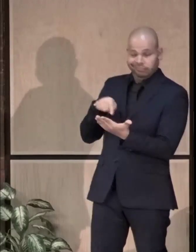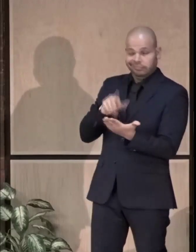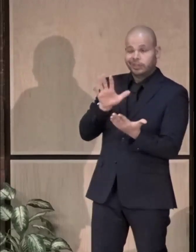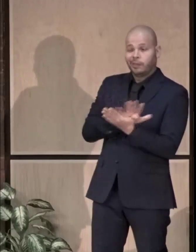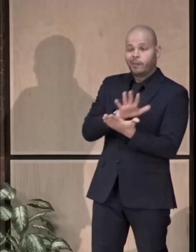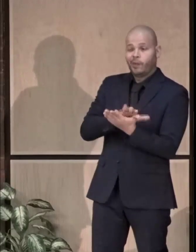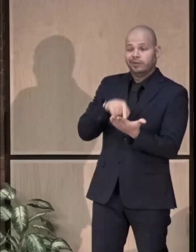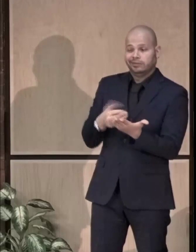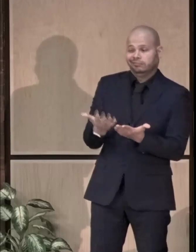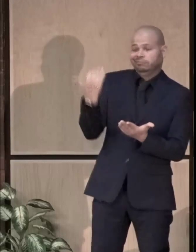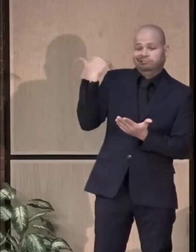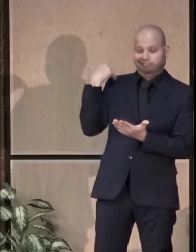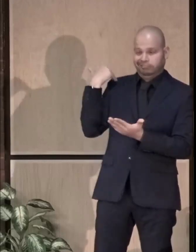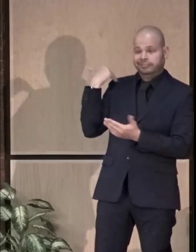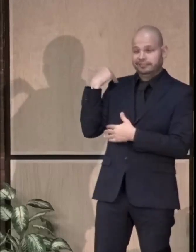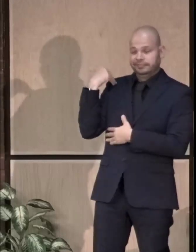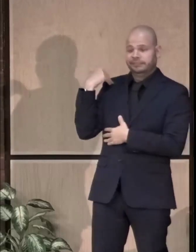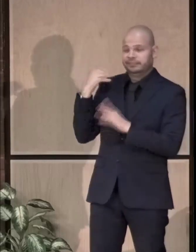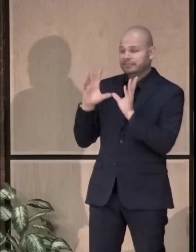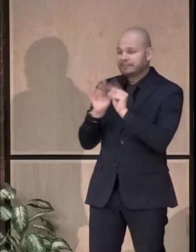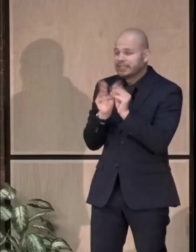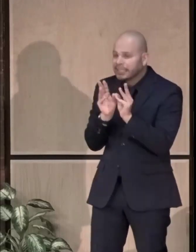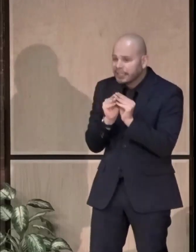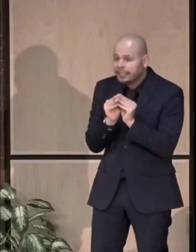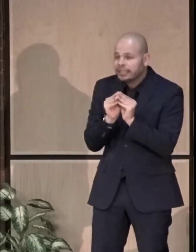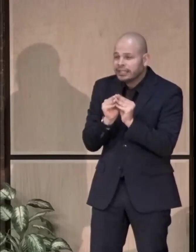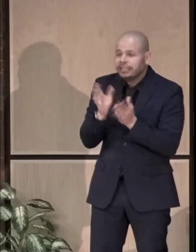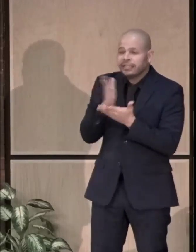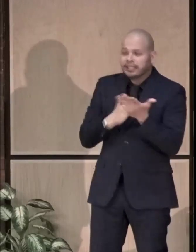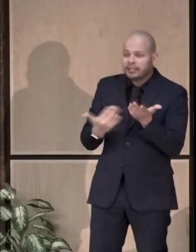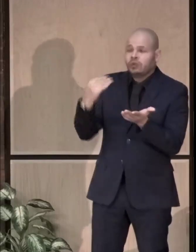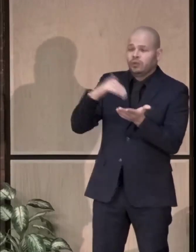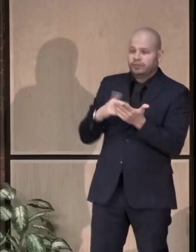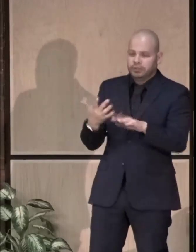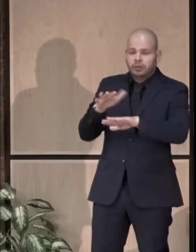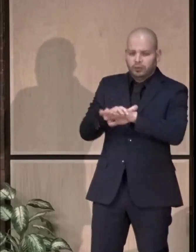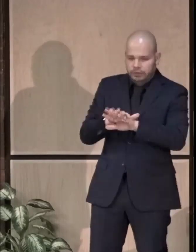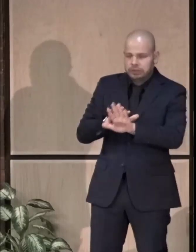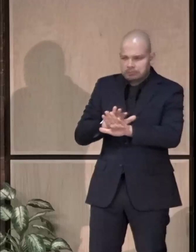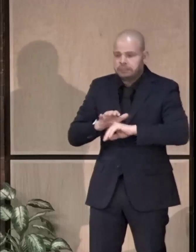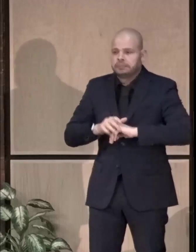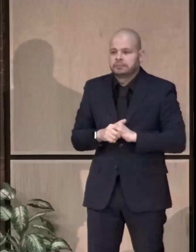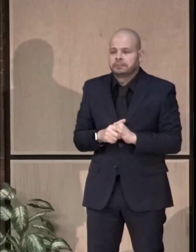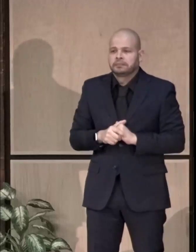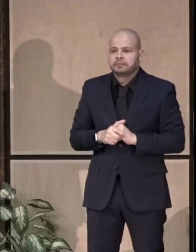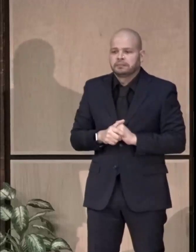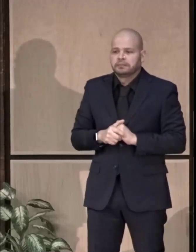last session. So there may be some overlap, okay? Yes, sir. And in fact, let's start with July